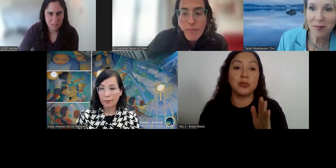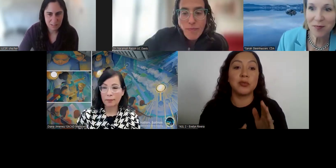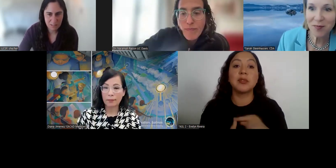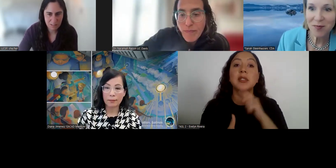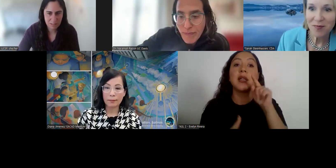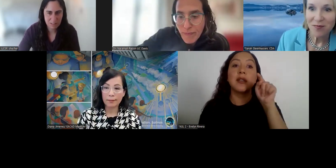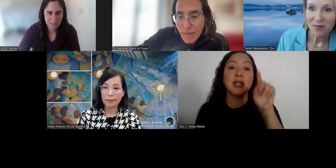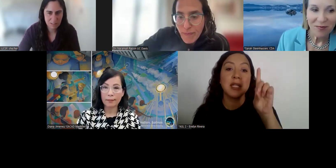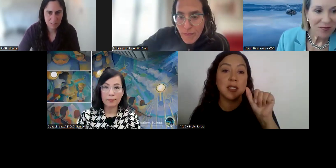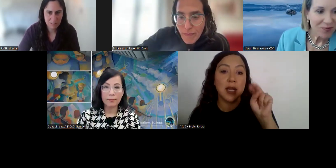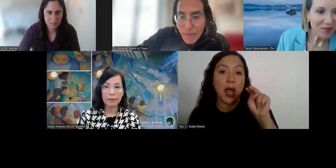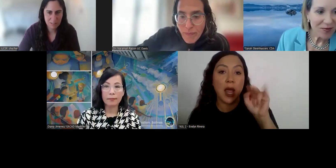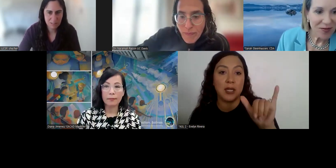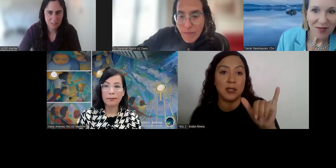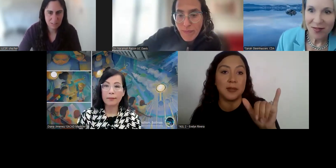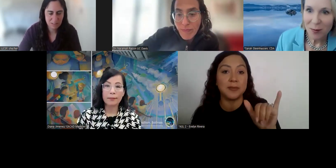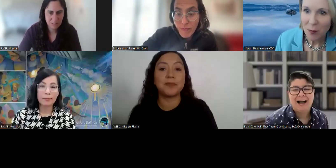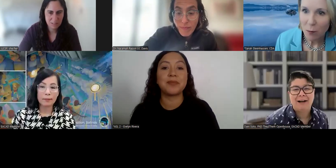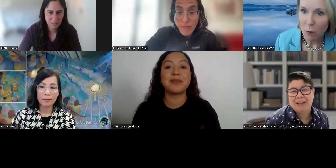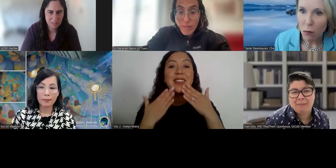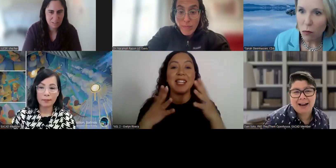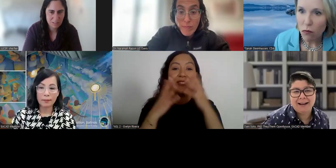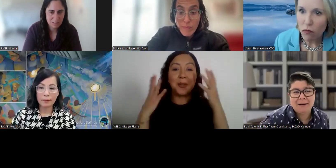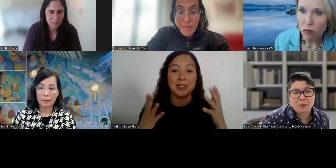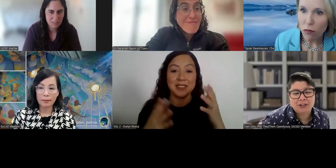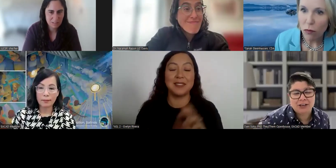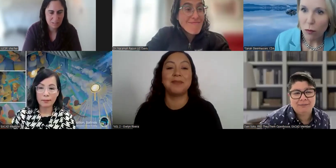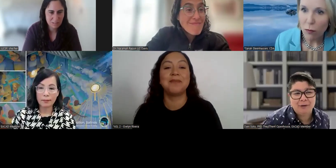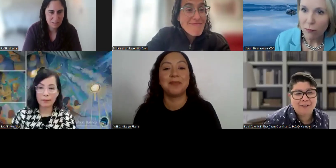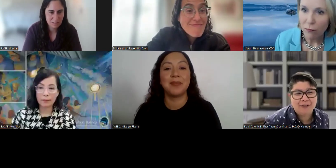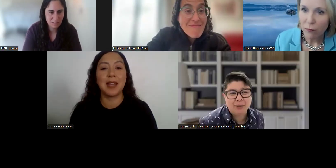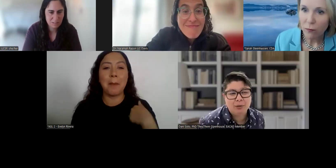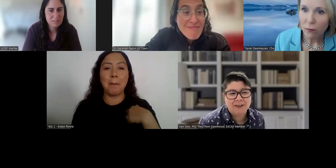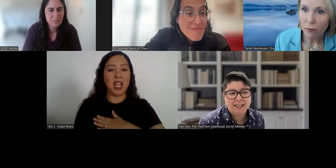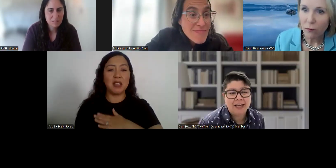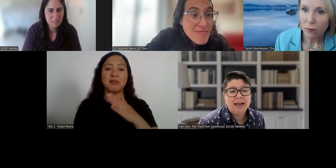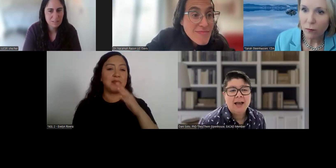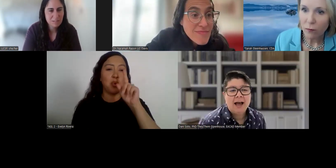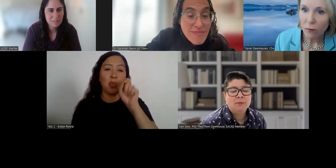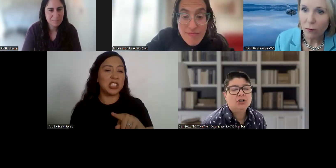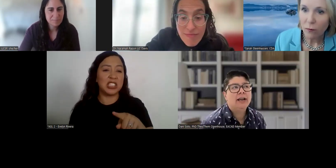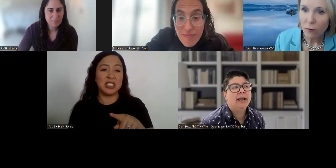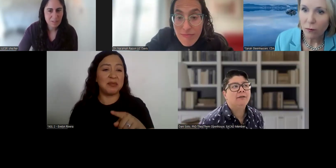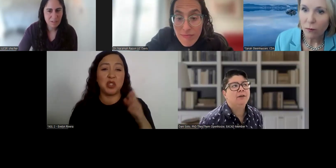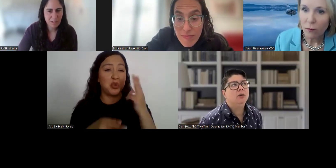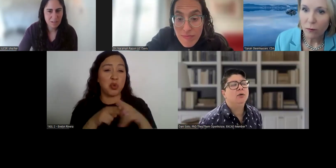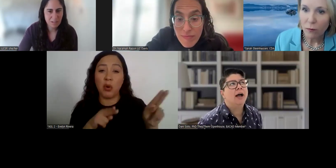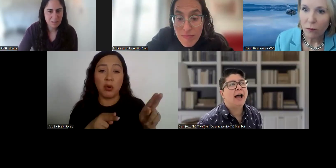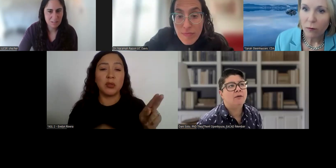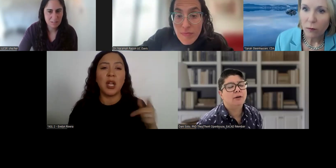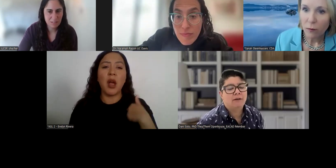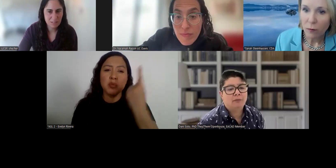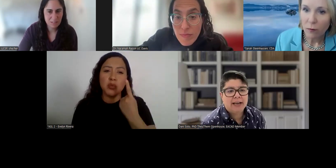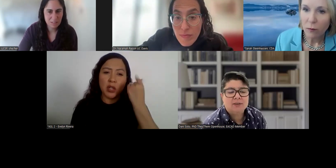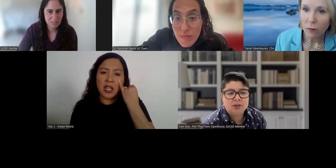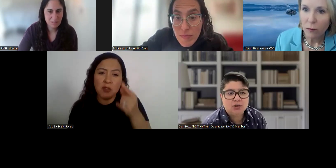up. All right, thank you so much. I'll keep my question fairly brief, I think. I was wondering if you have